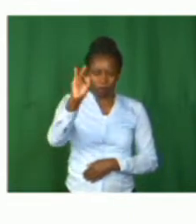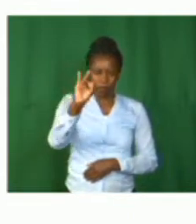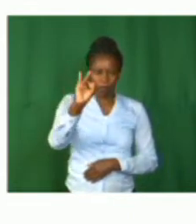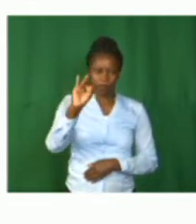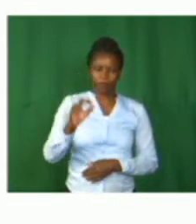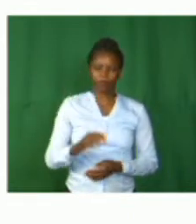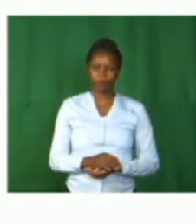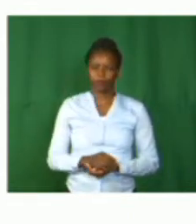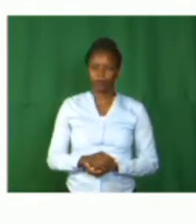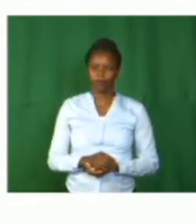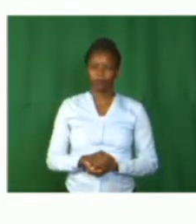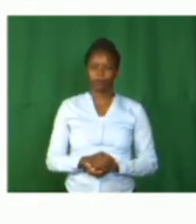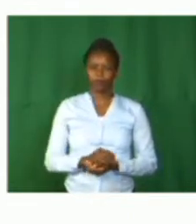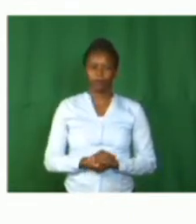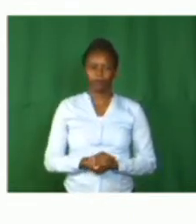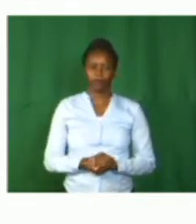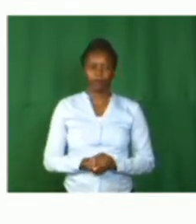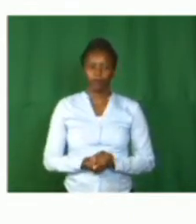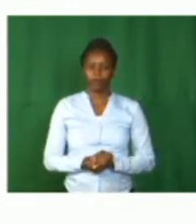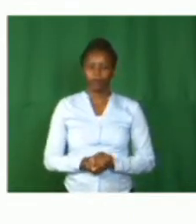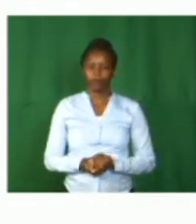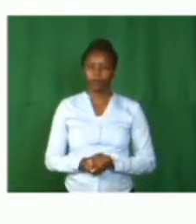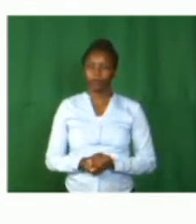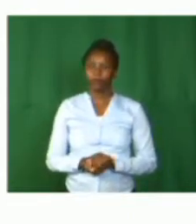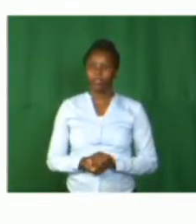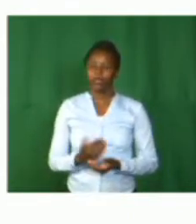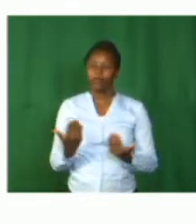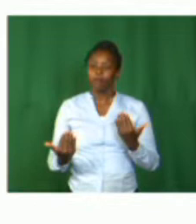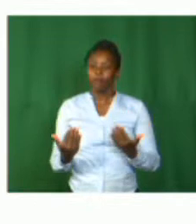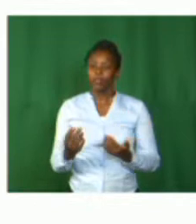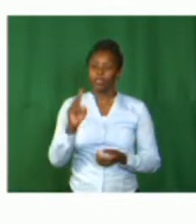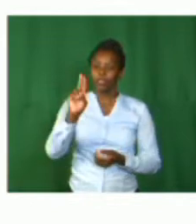is faces up, that is when it is U-shape,